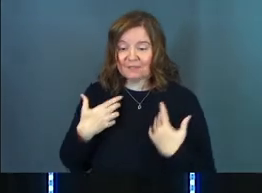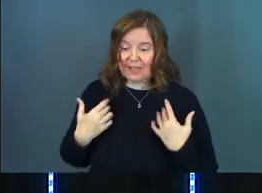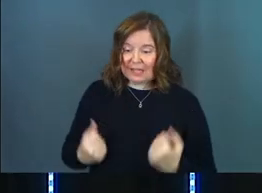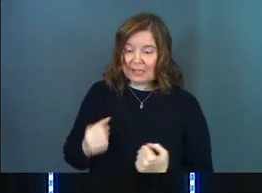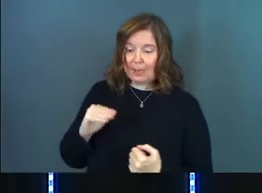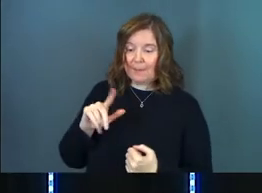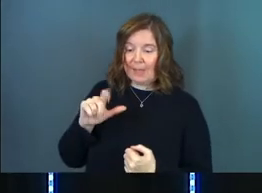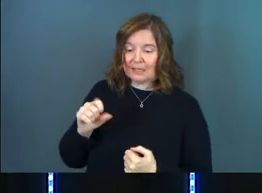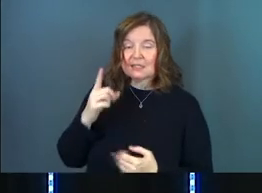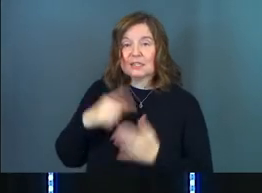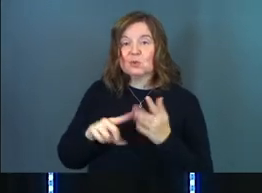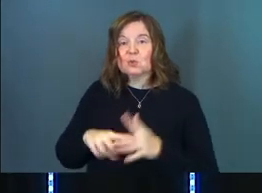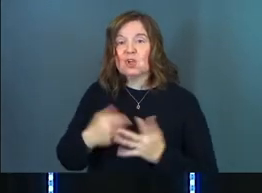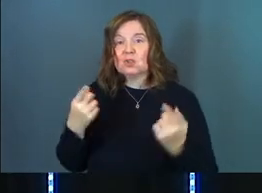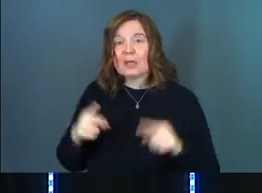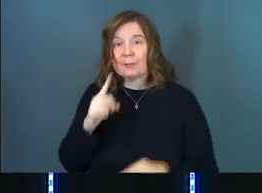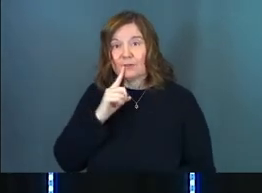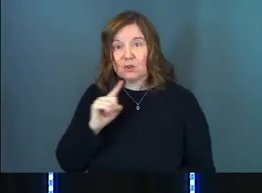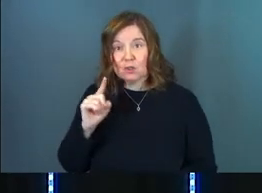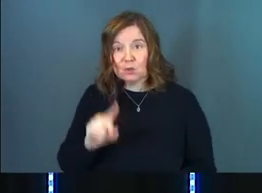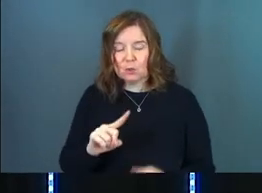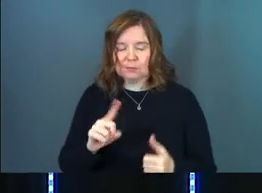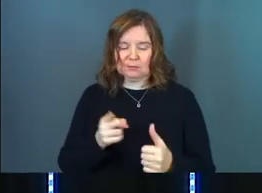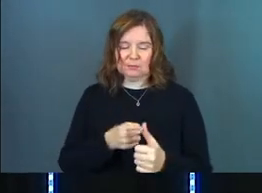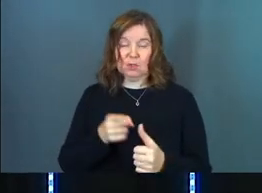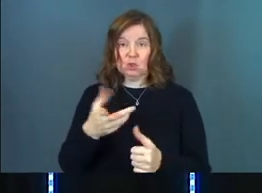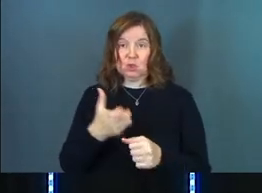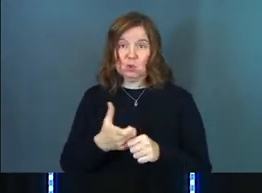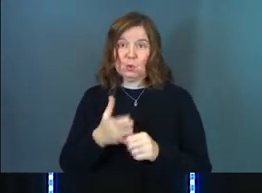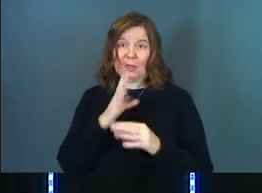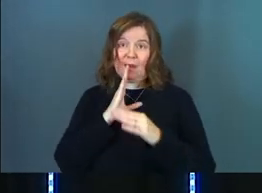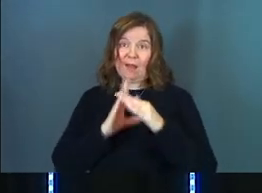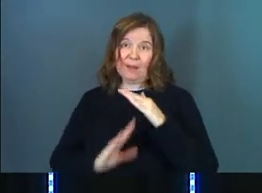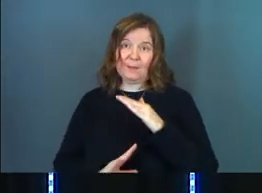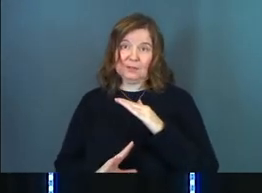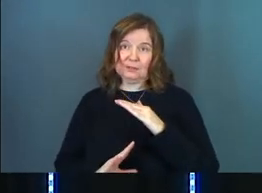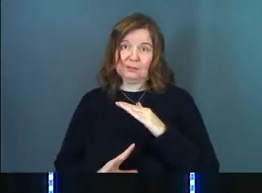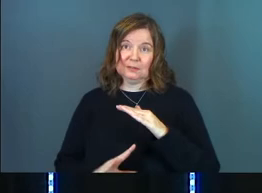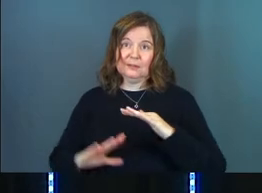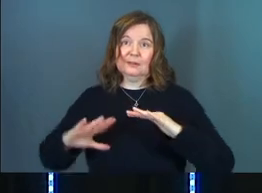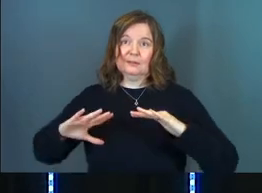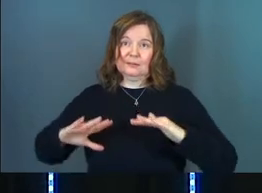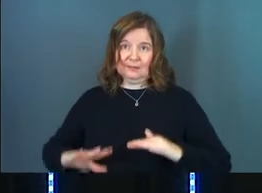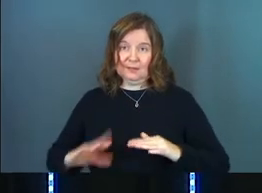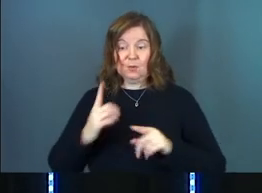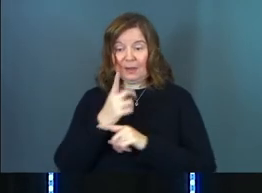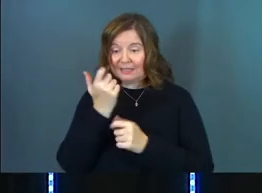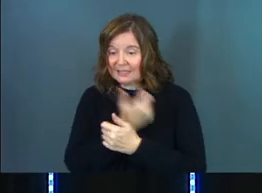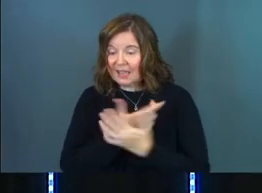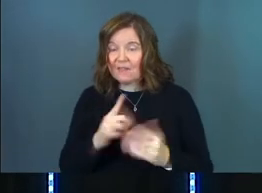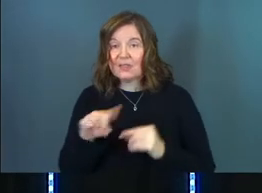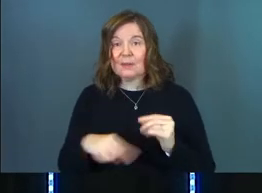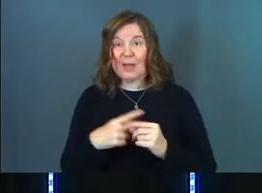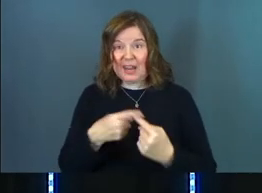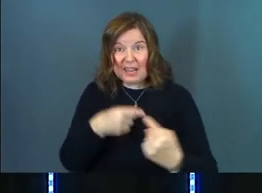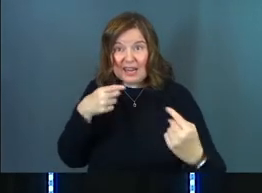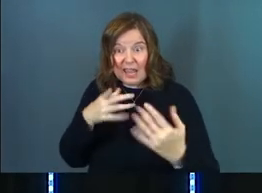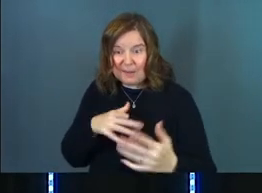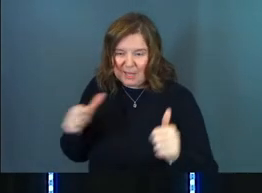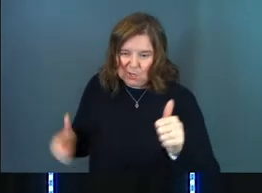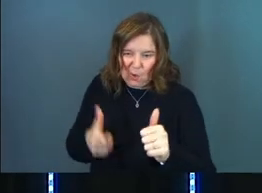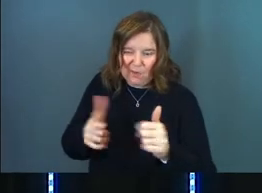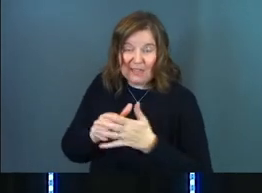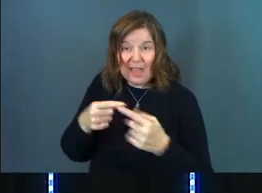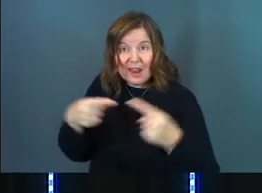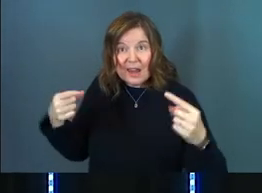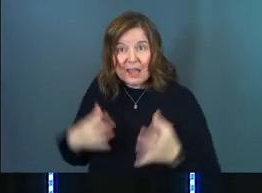heal Malchus, this is what starts to happen for you. Number one, you get humbled. Right? Because everything about an enemy and going